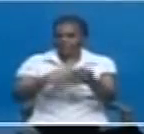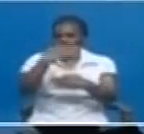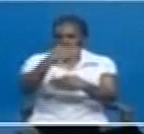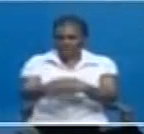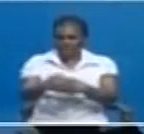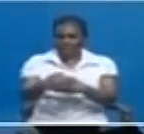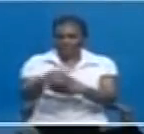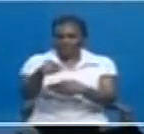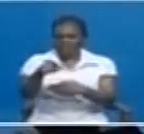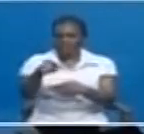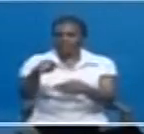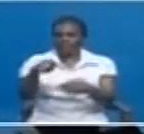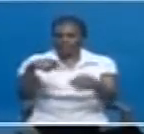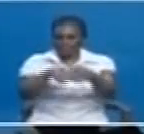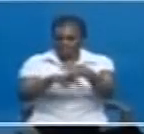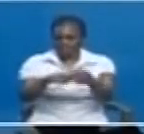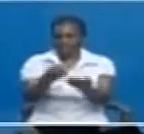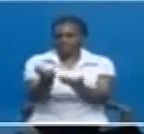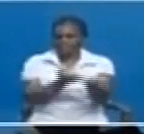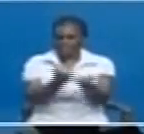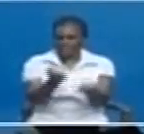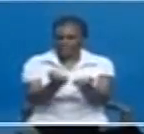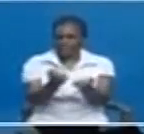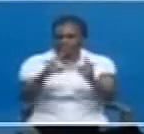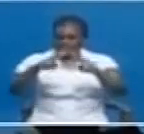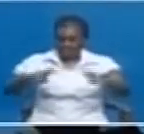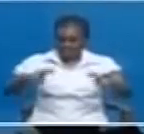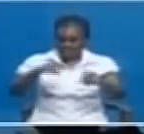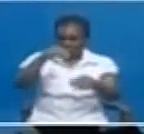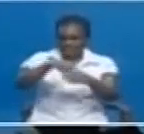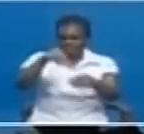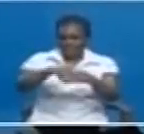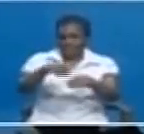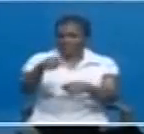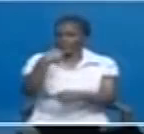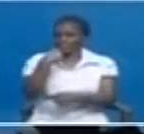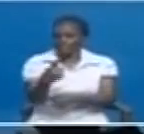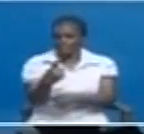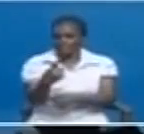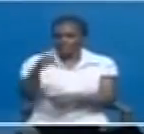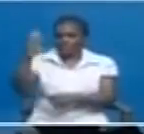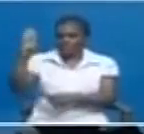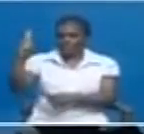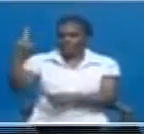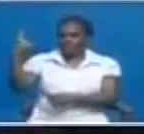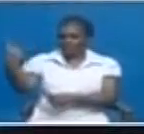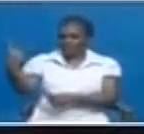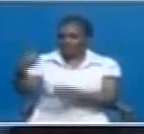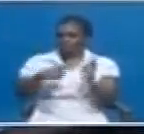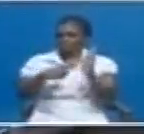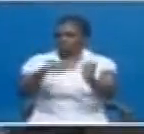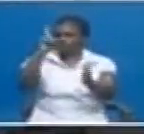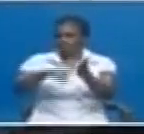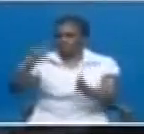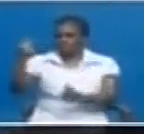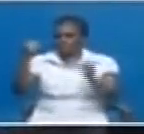Fitch downgraded the country's rating. In an update to investors, Moody's said that the B1 status is a reflection of